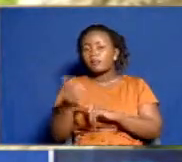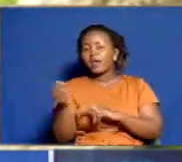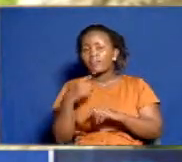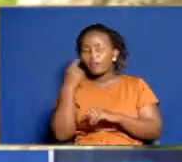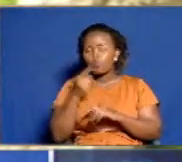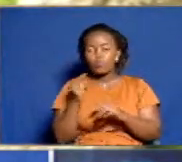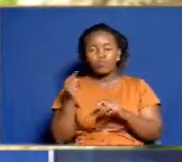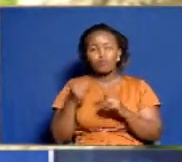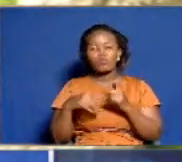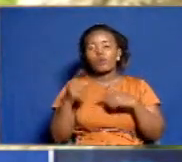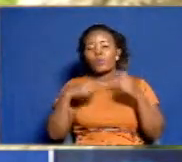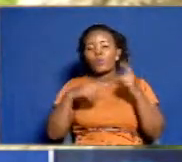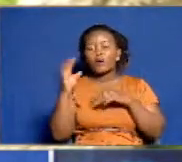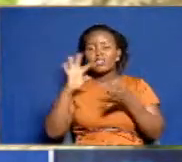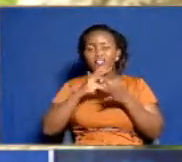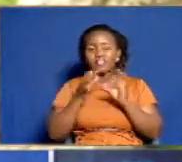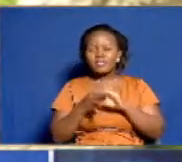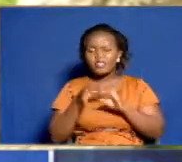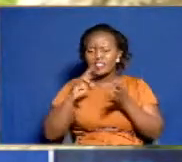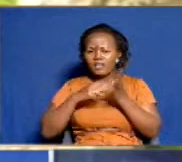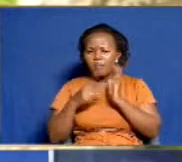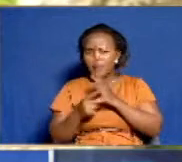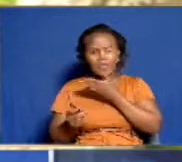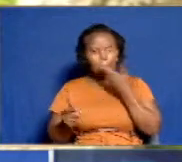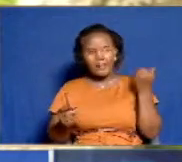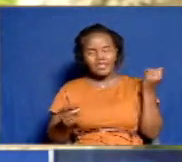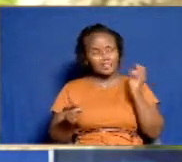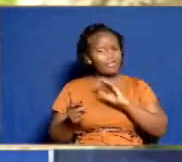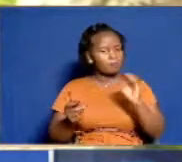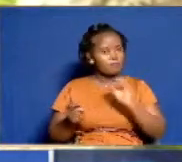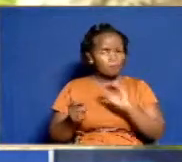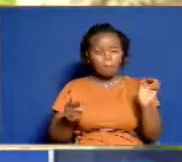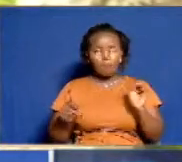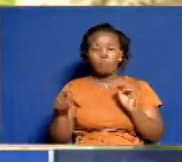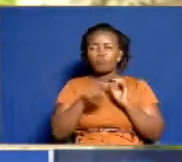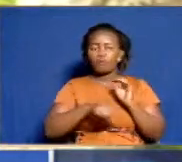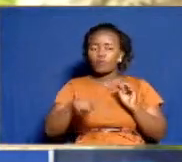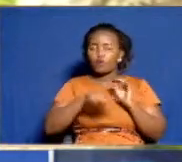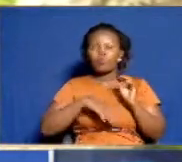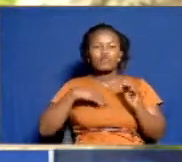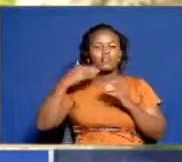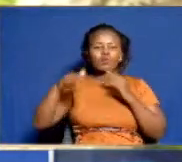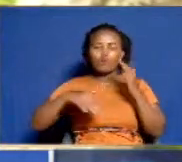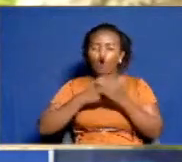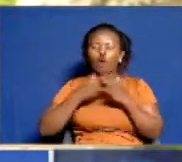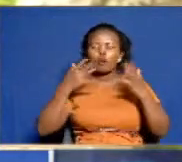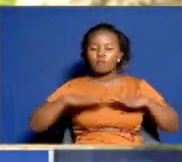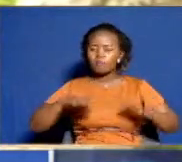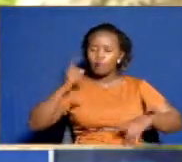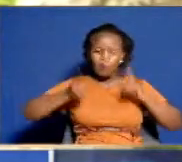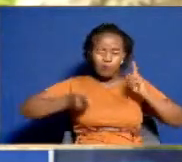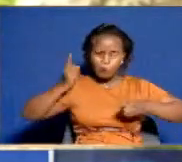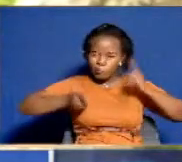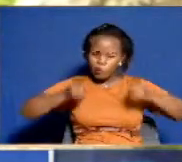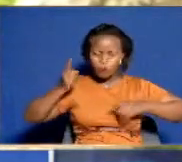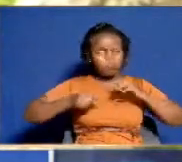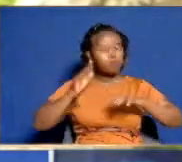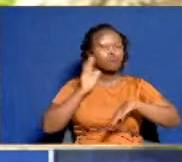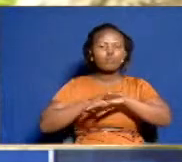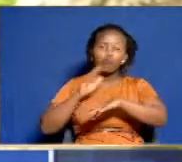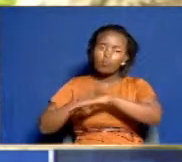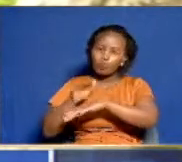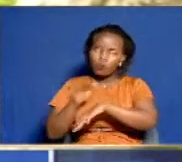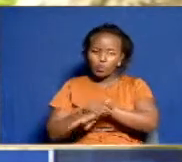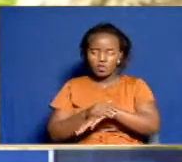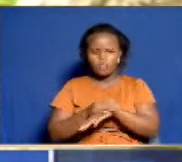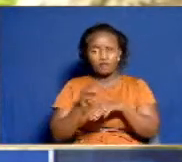Olympic, not that they are the best, you know. So many of us, all the athletes, they are good, and it's just a matter of